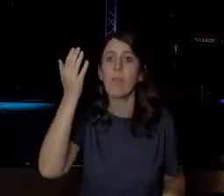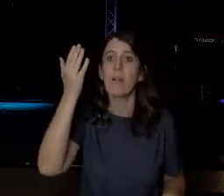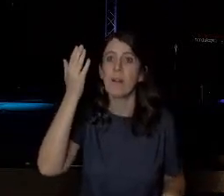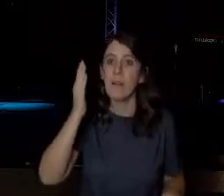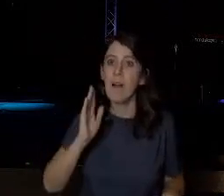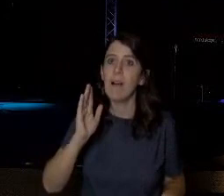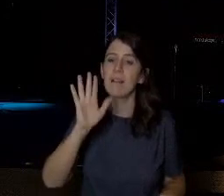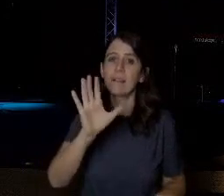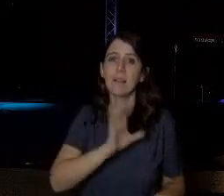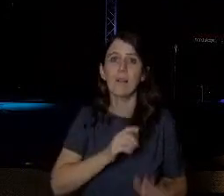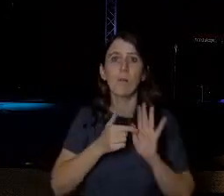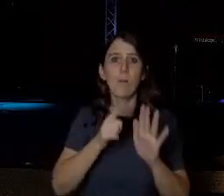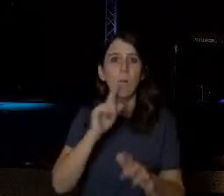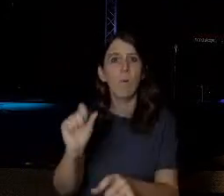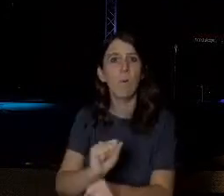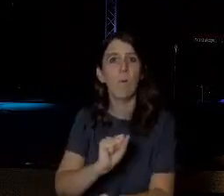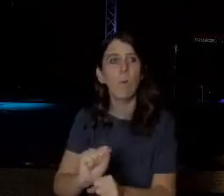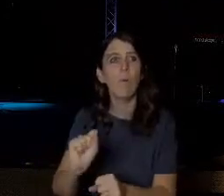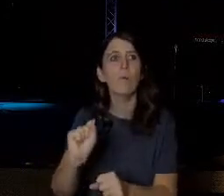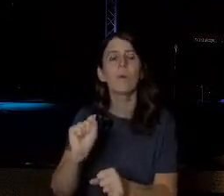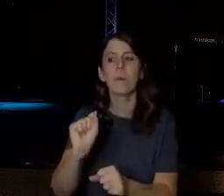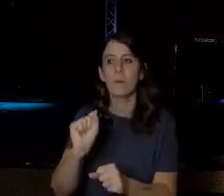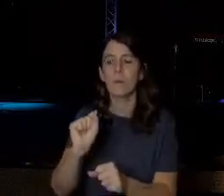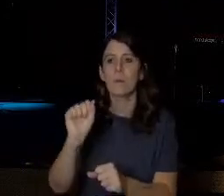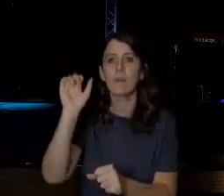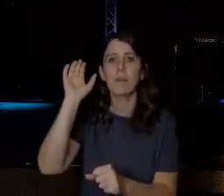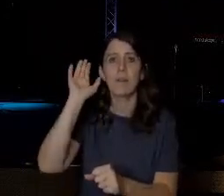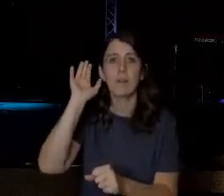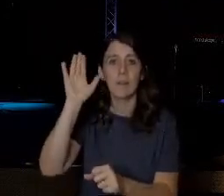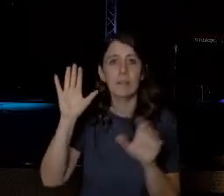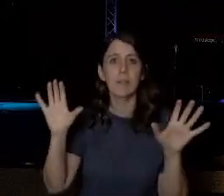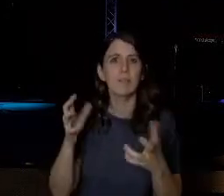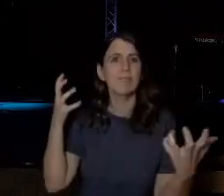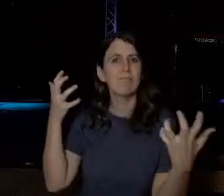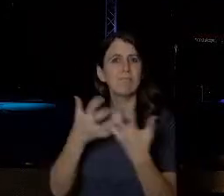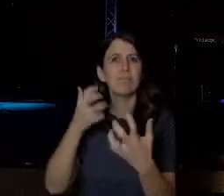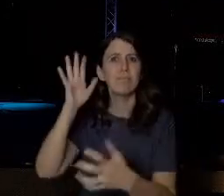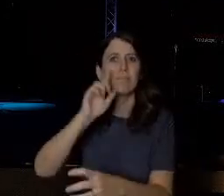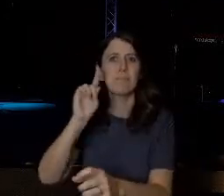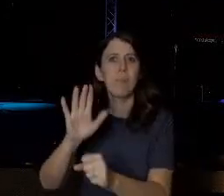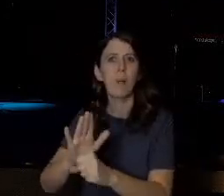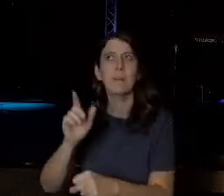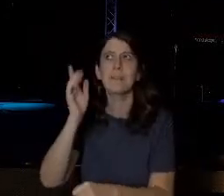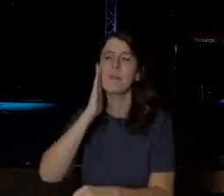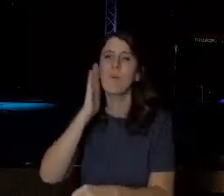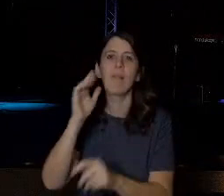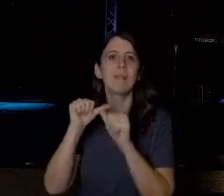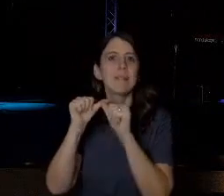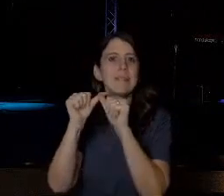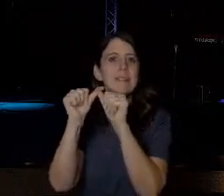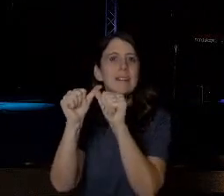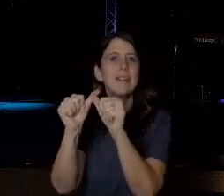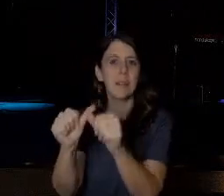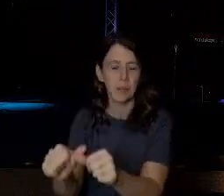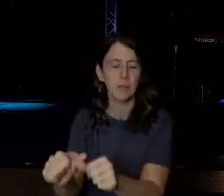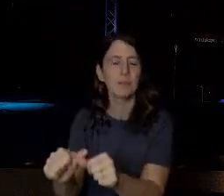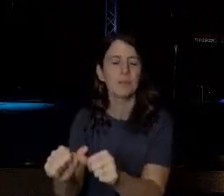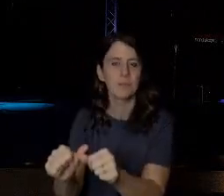is. Know that he did what he said he would do, and he will continue to do what he says he will